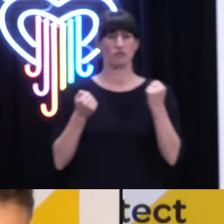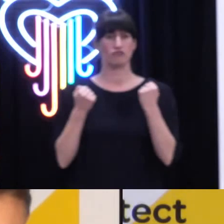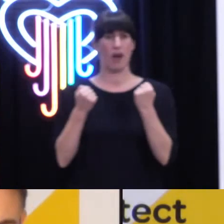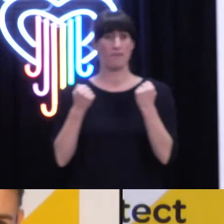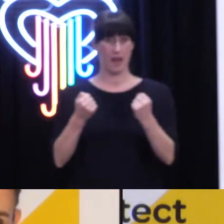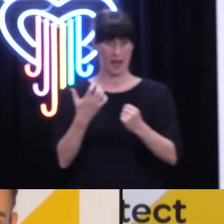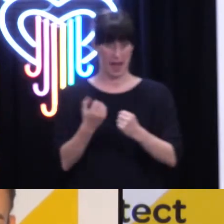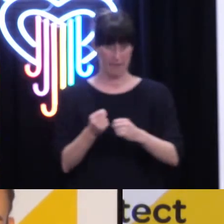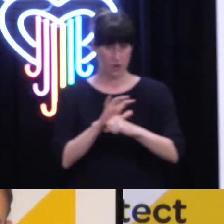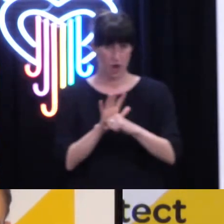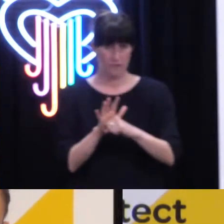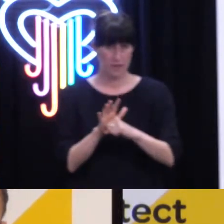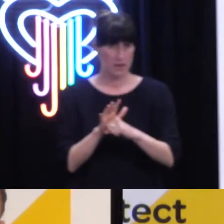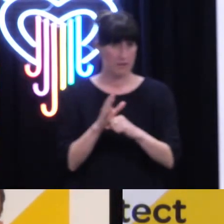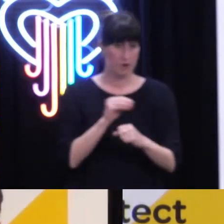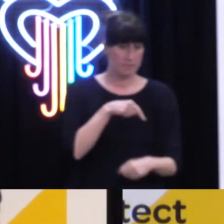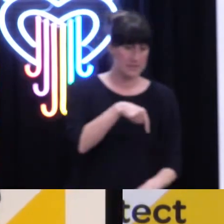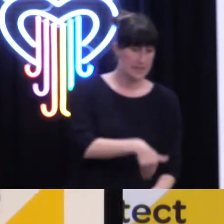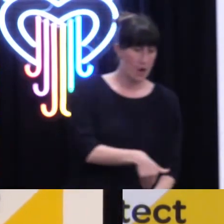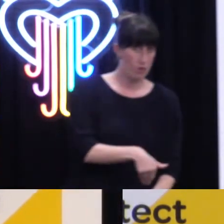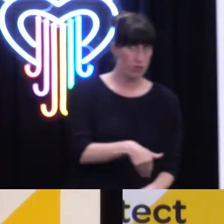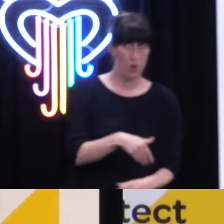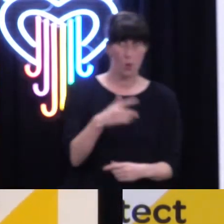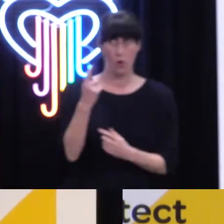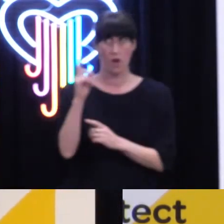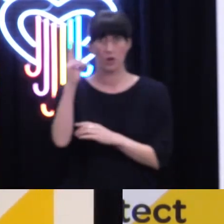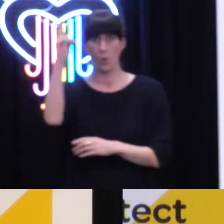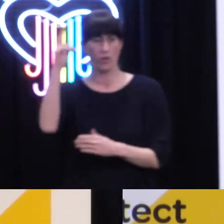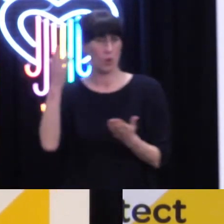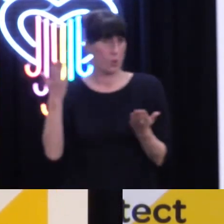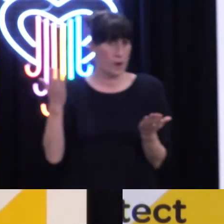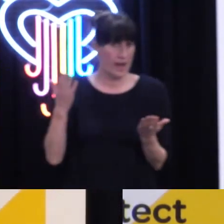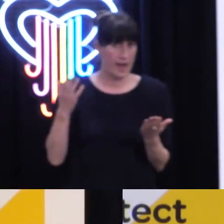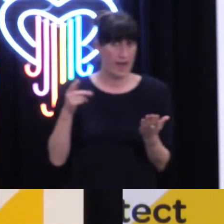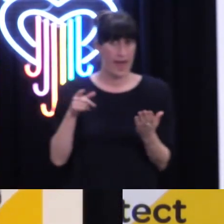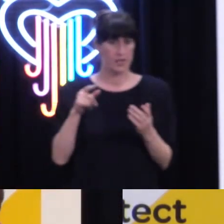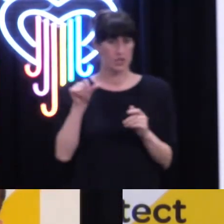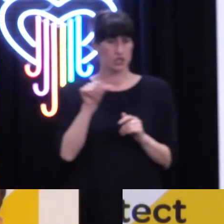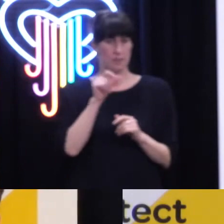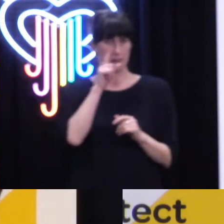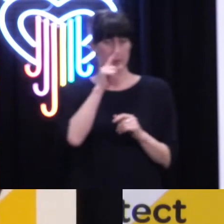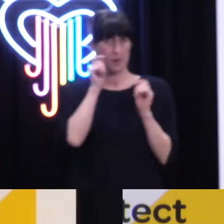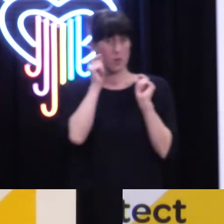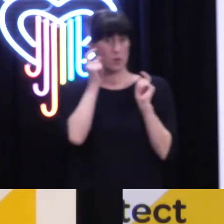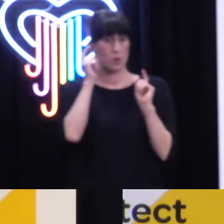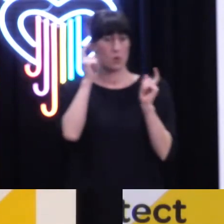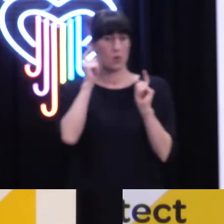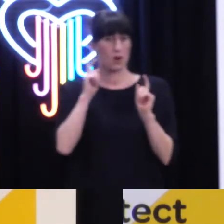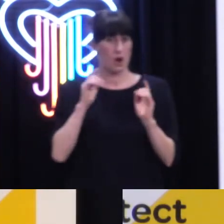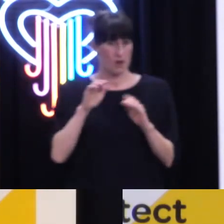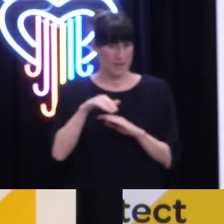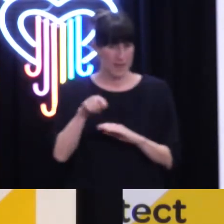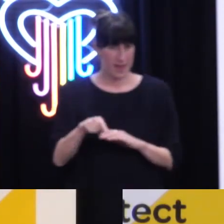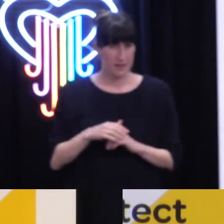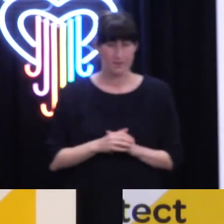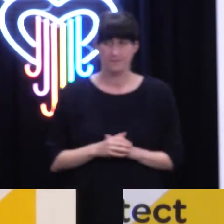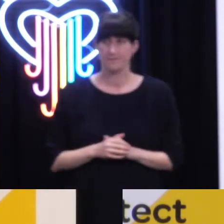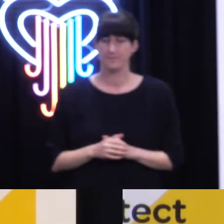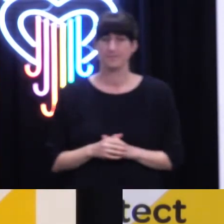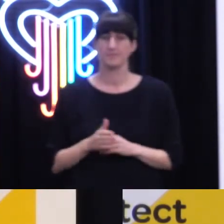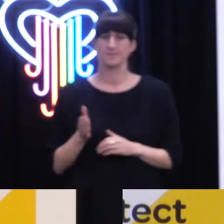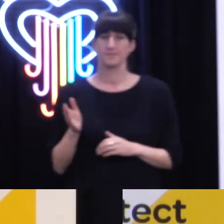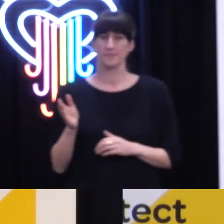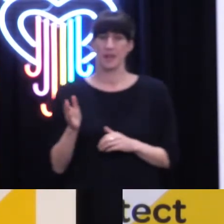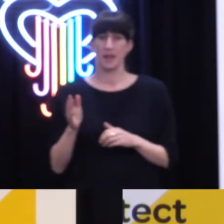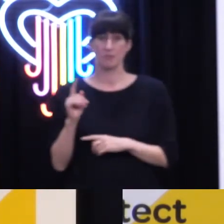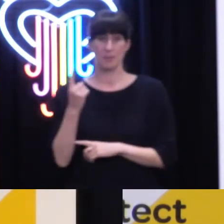how nervous should people be on the borders of, just outside the borders of Auckland? So I'll give Dr. Bloomfield just the opportunity to